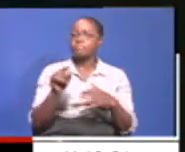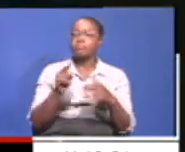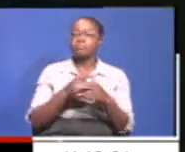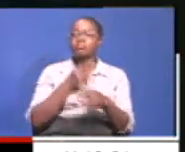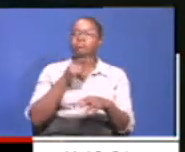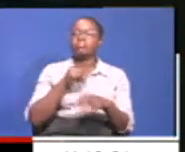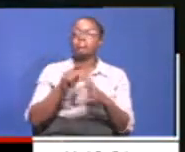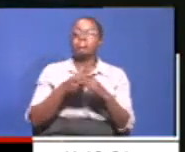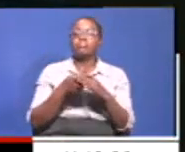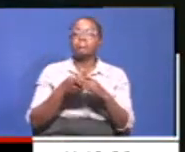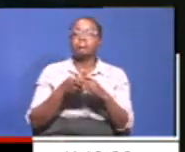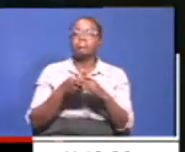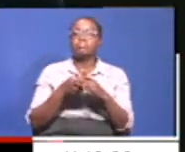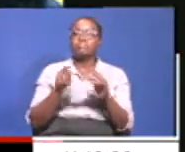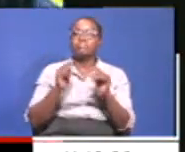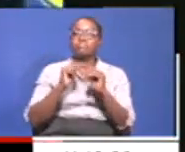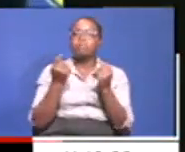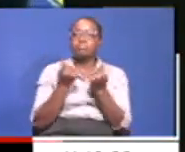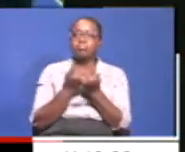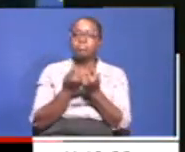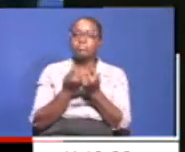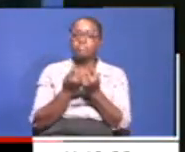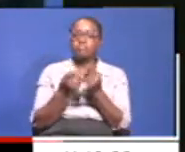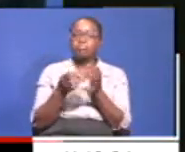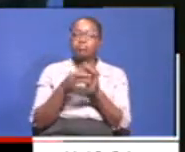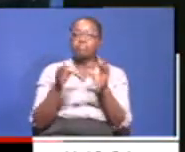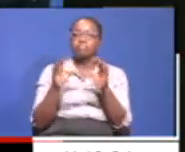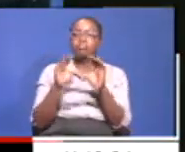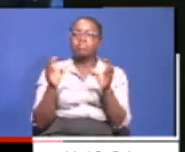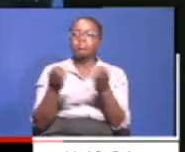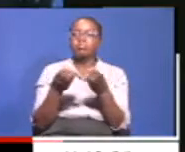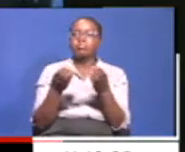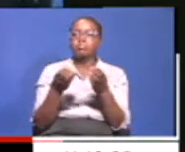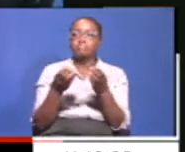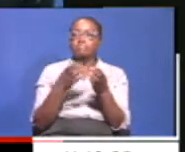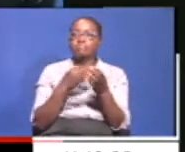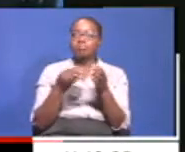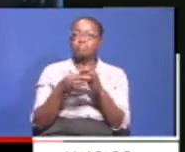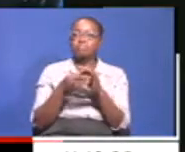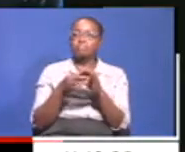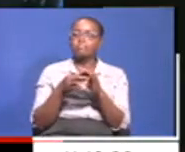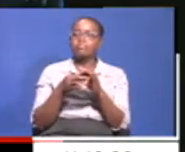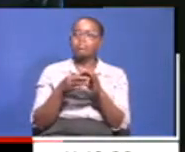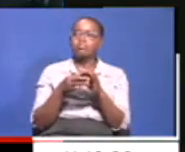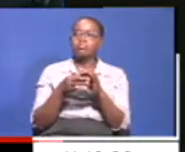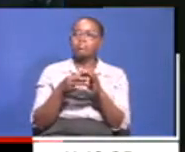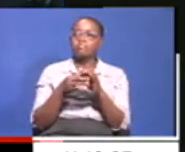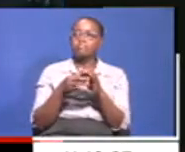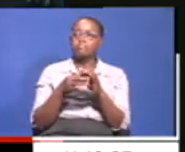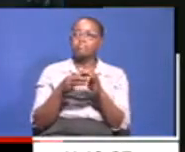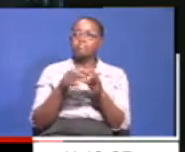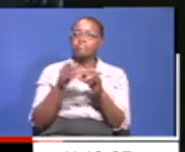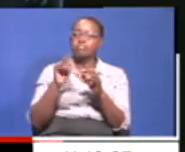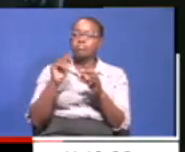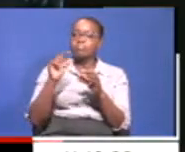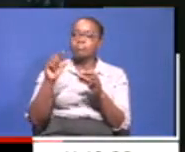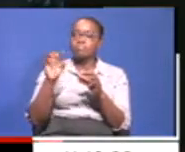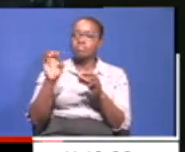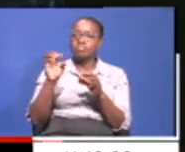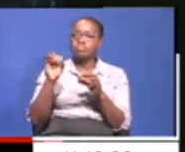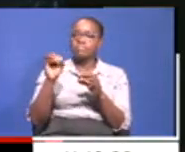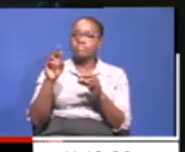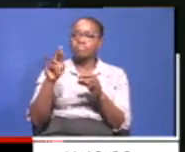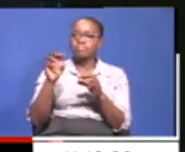Lioness Rally team, we had to join a club, and we joined George's KRT, Kenya Racing Team Club. George